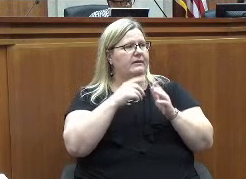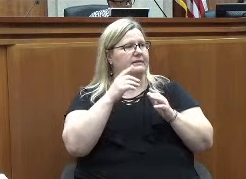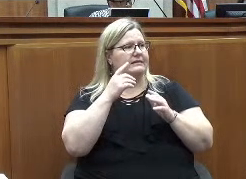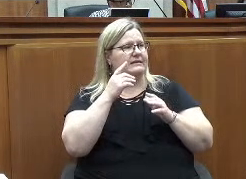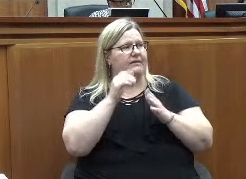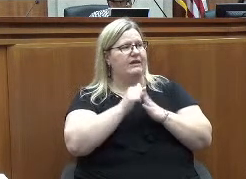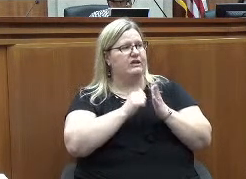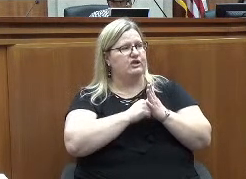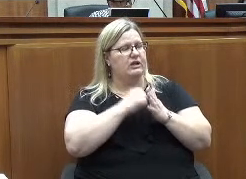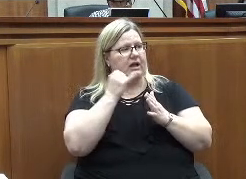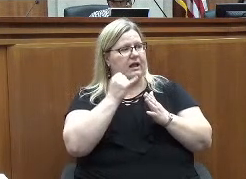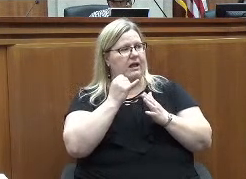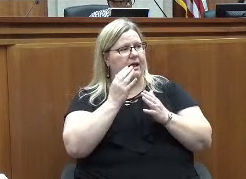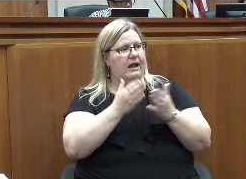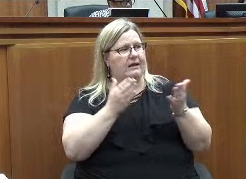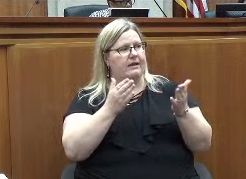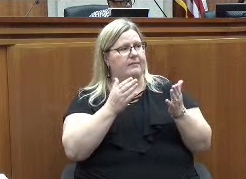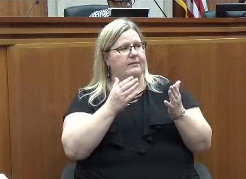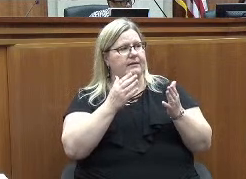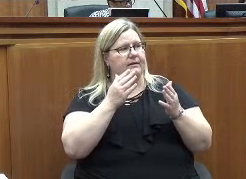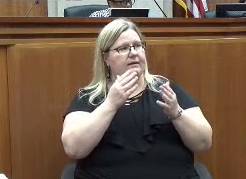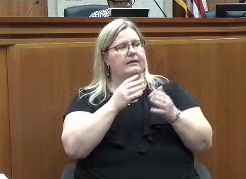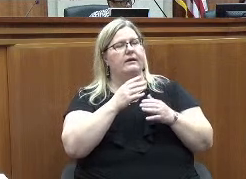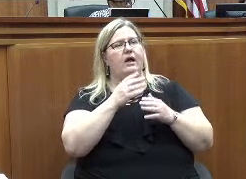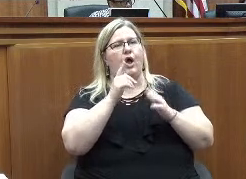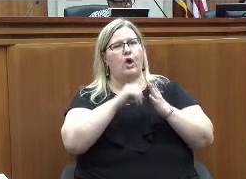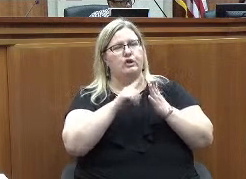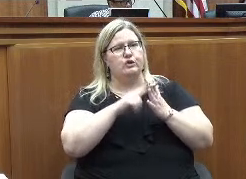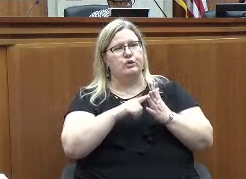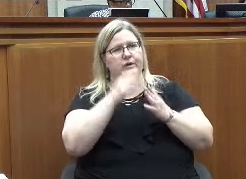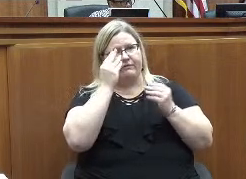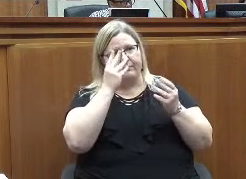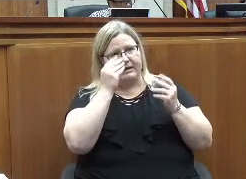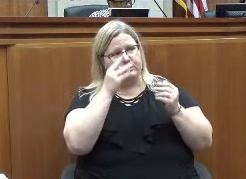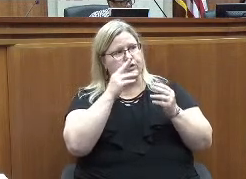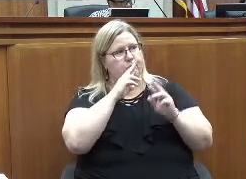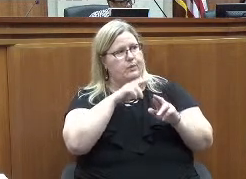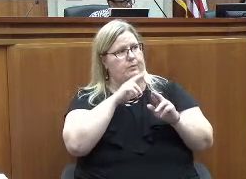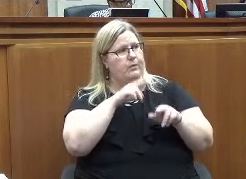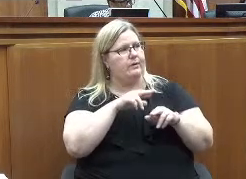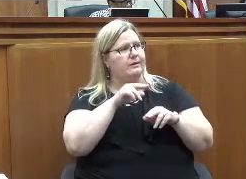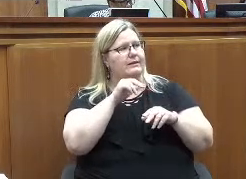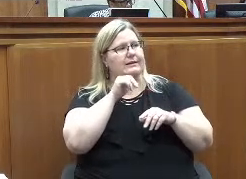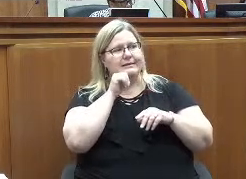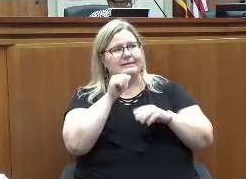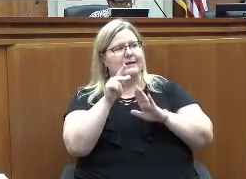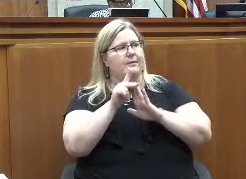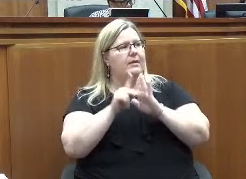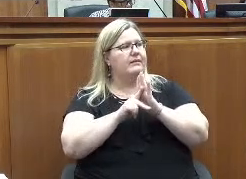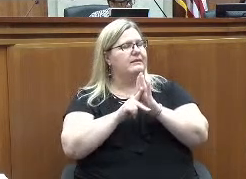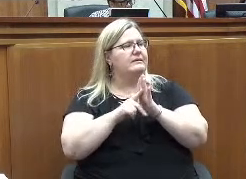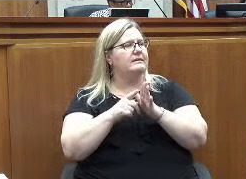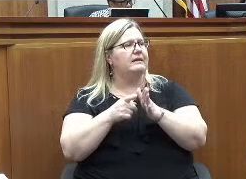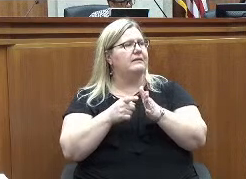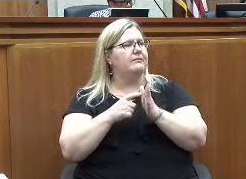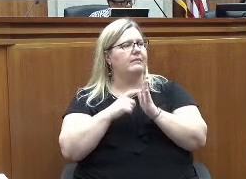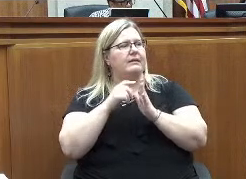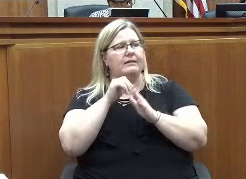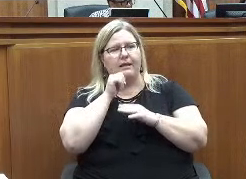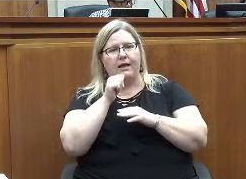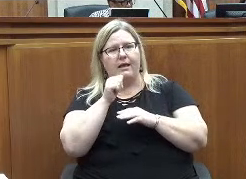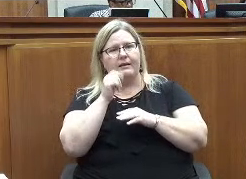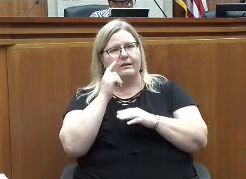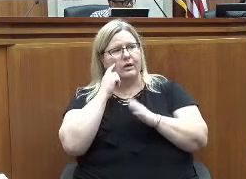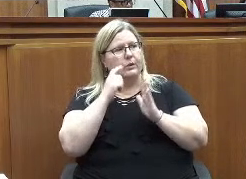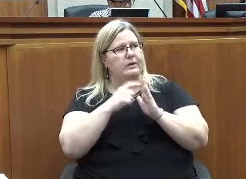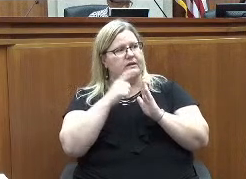of the legislative auditor informational report. It is not rulemaking or policy making. That has not been noticed. For you